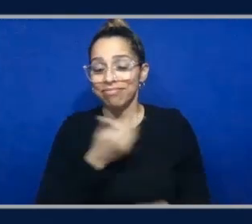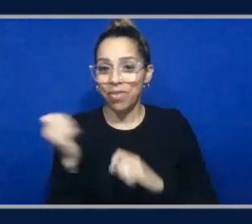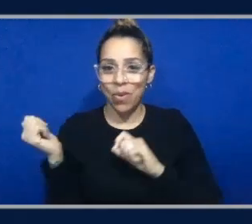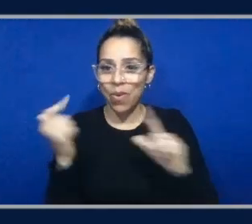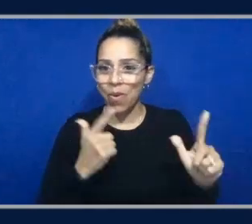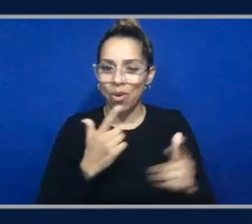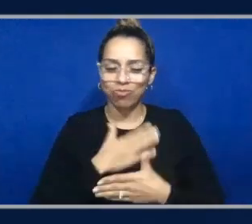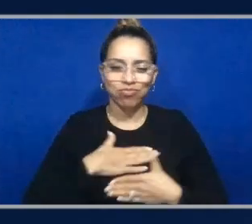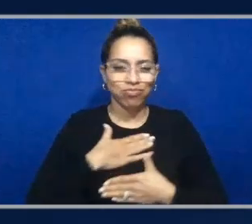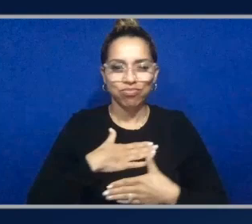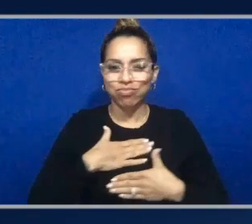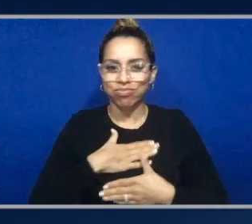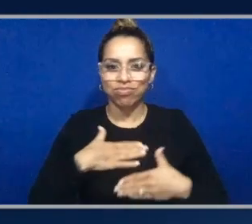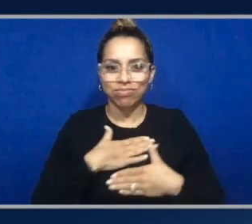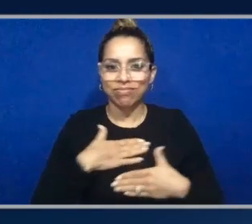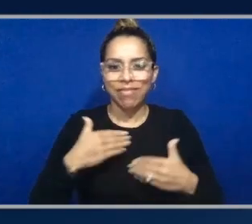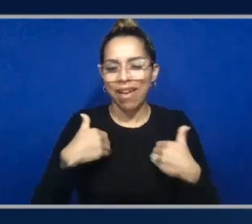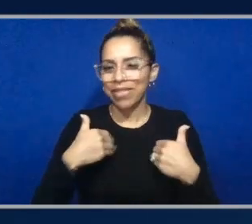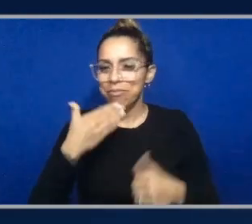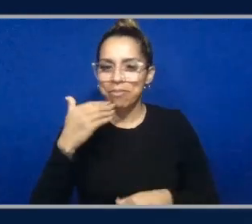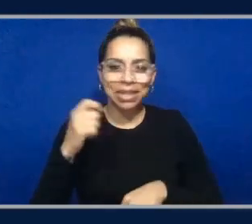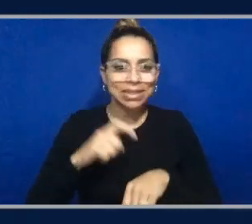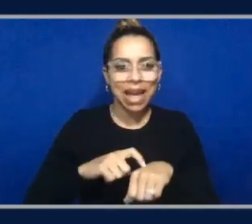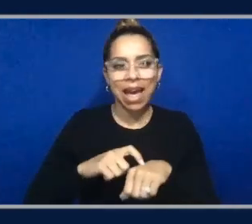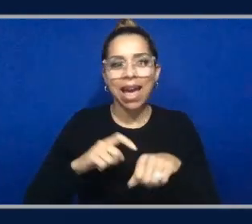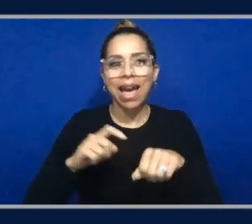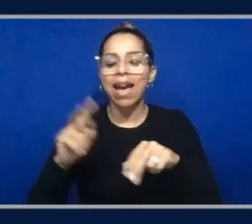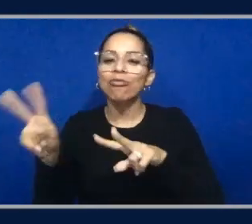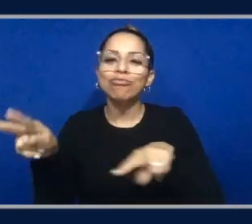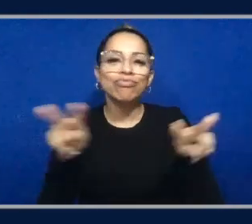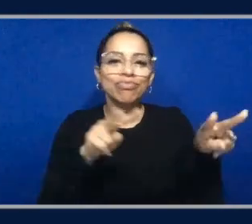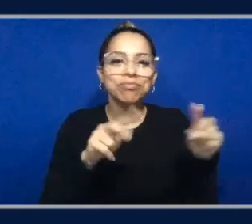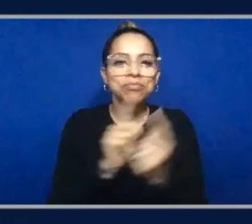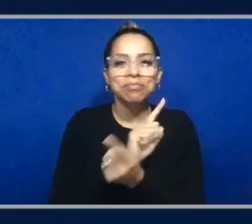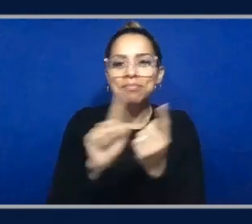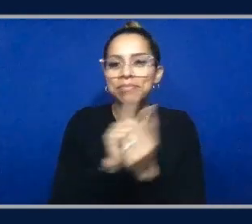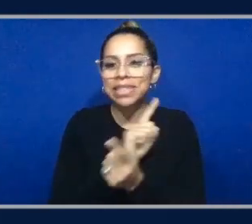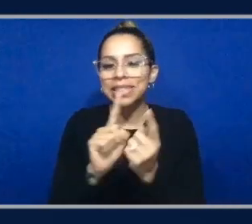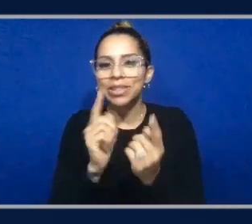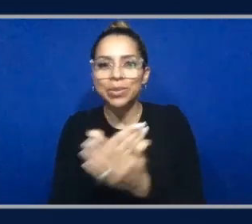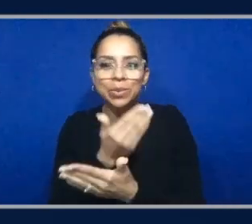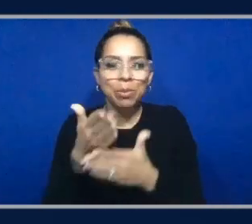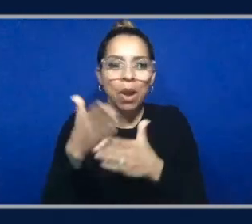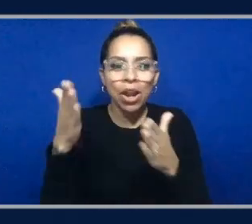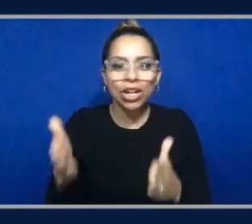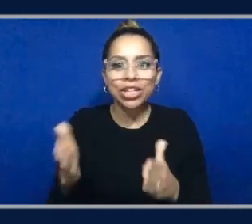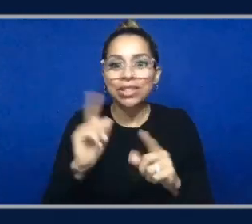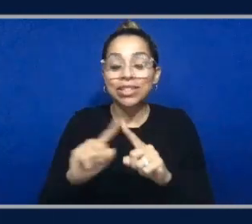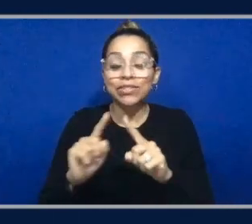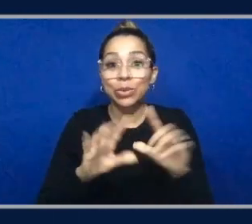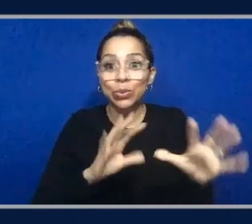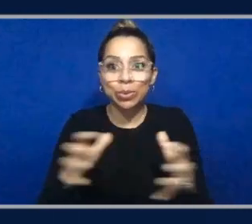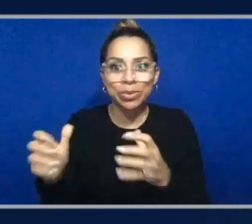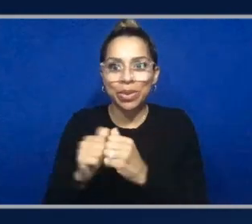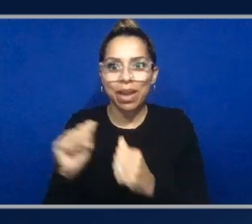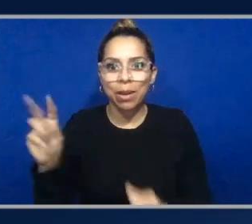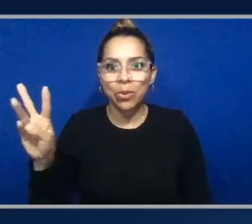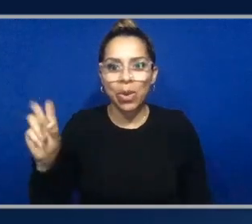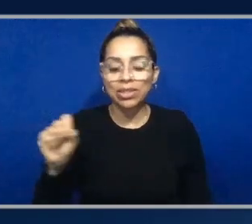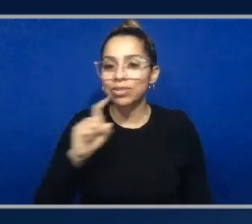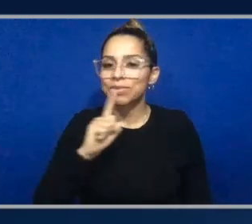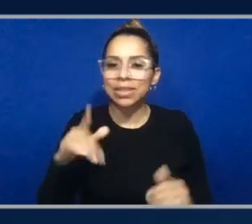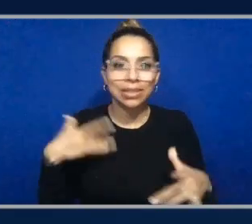the expo, meeting different partners, different groups within AWS, different service teams. It's really exciting, but most exciting, we